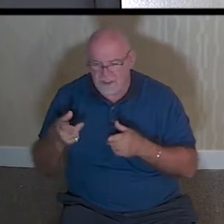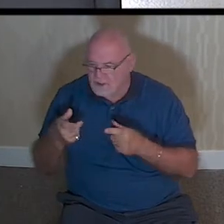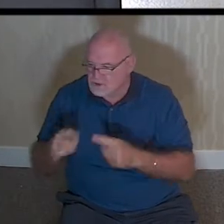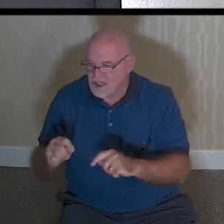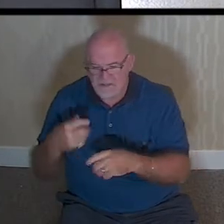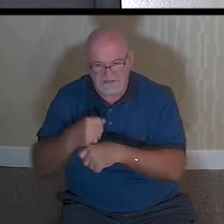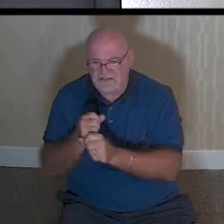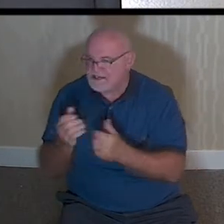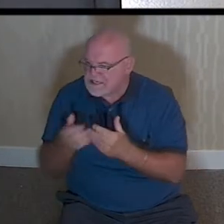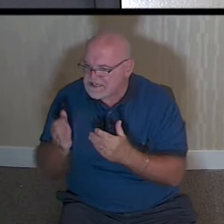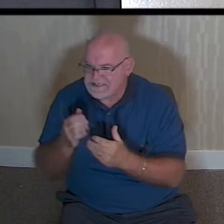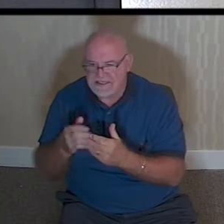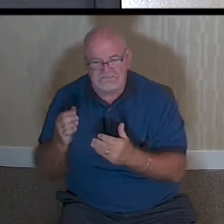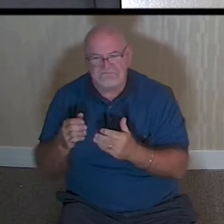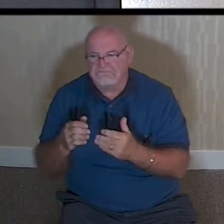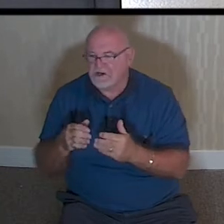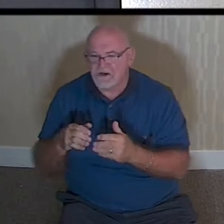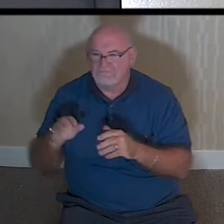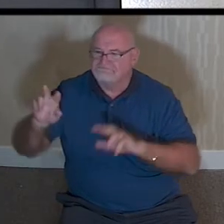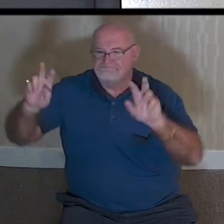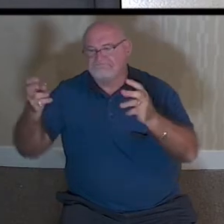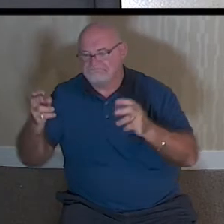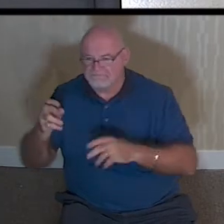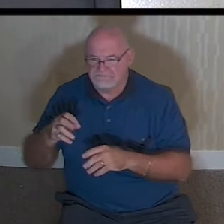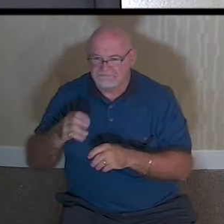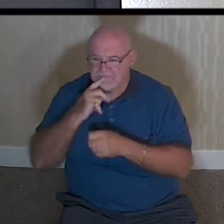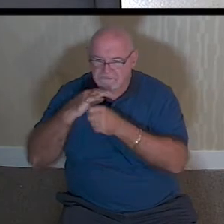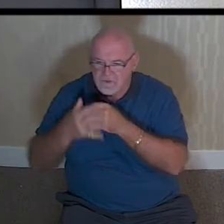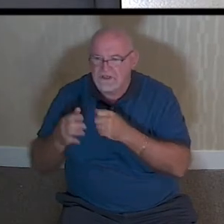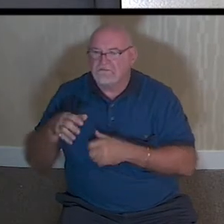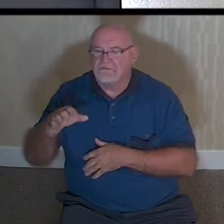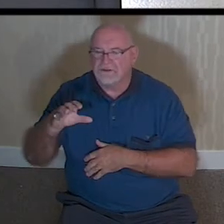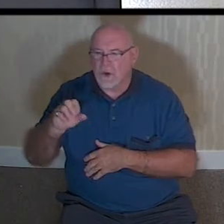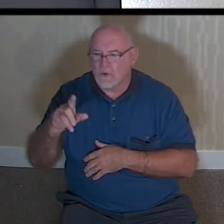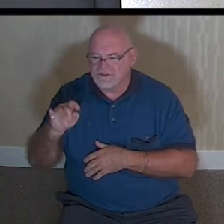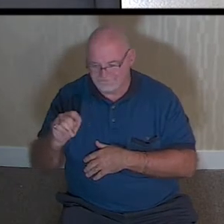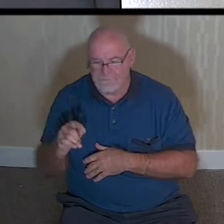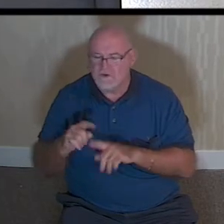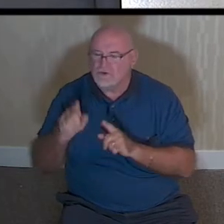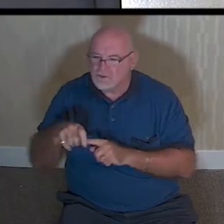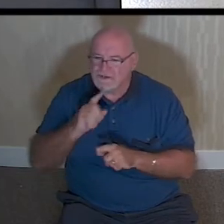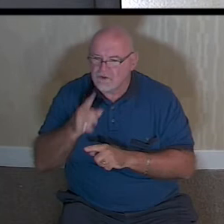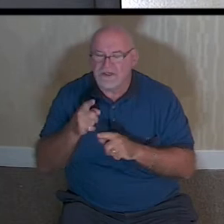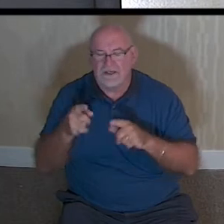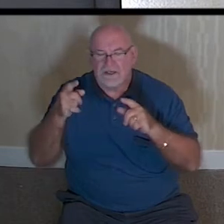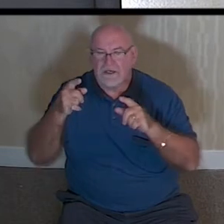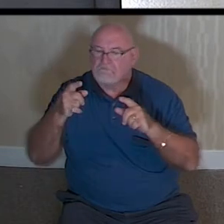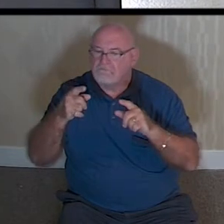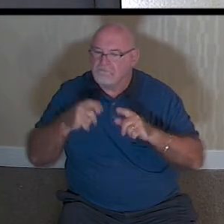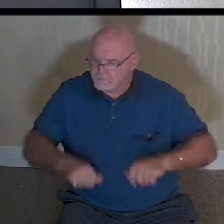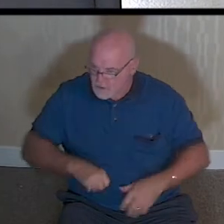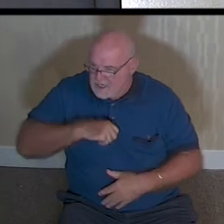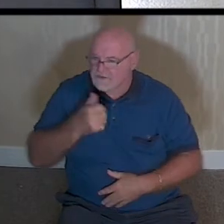sugarcoat anything. She took responsibility. I often told her, I said, you know, you should be very proud of yourself because